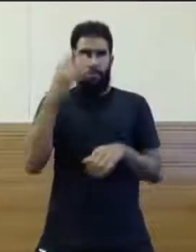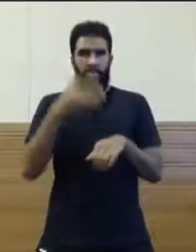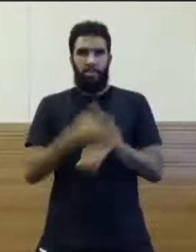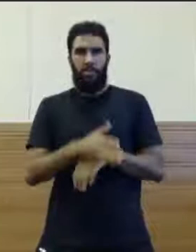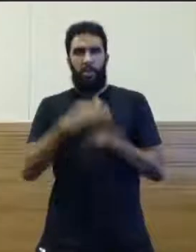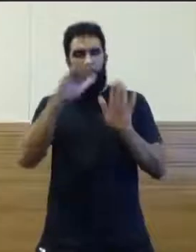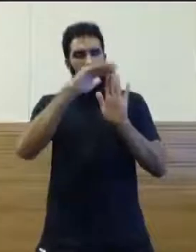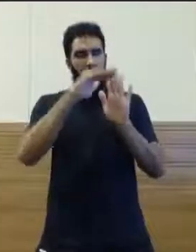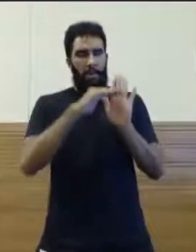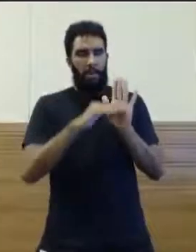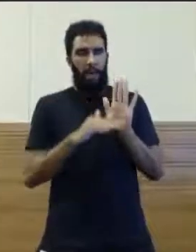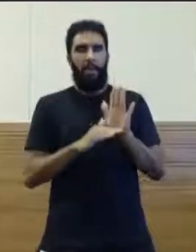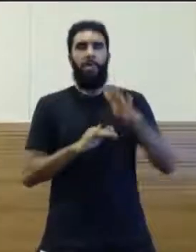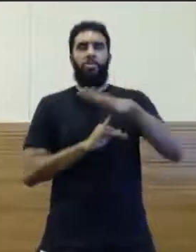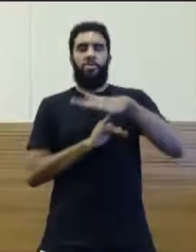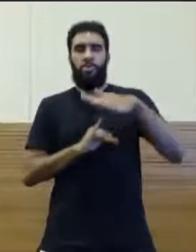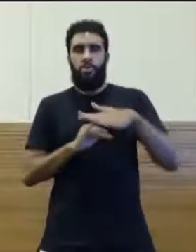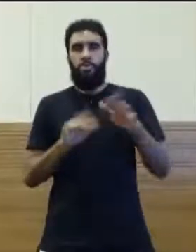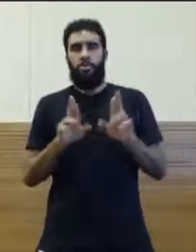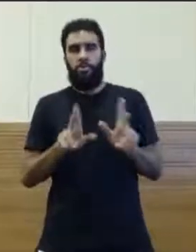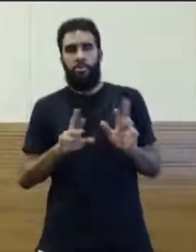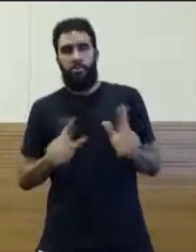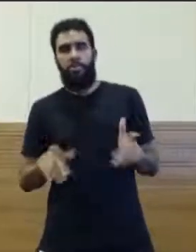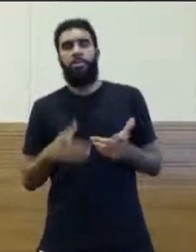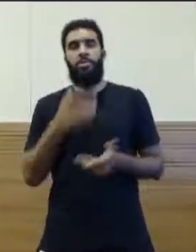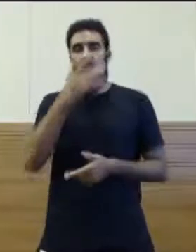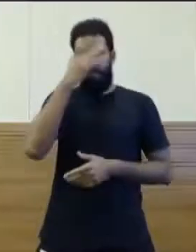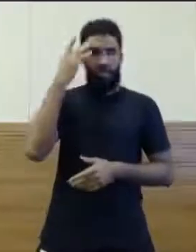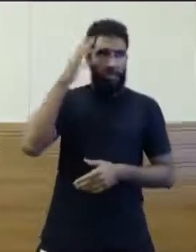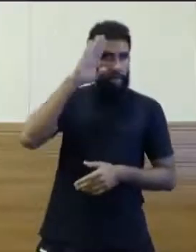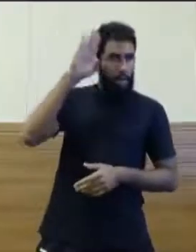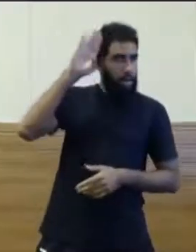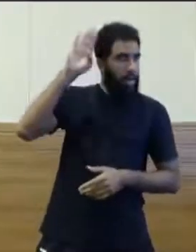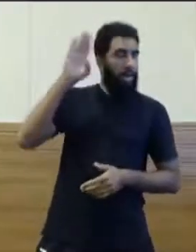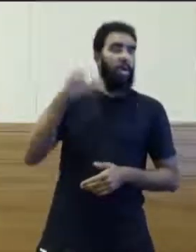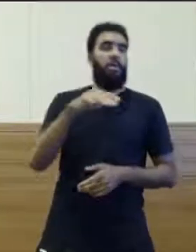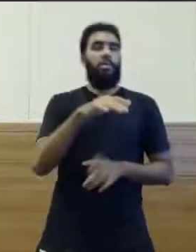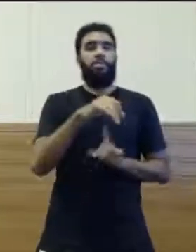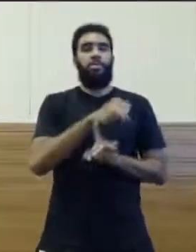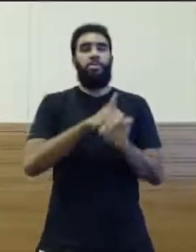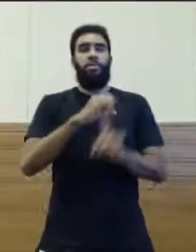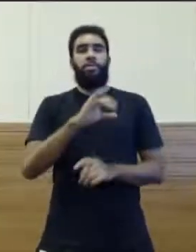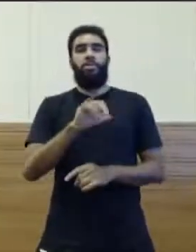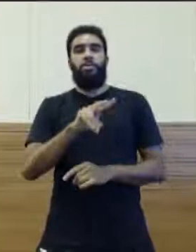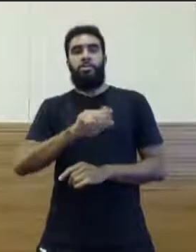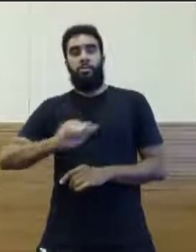the participants from different institutions, from the academia,